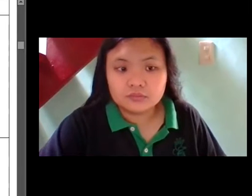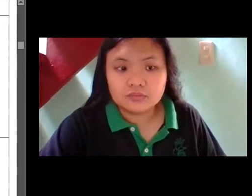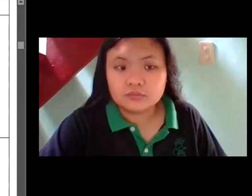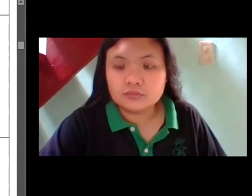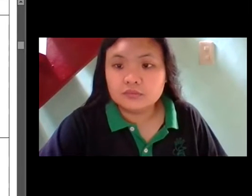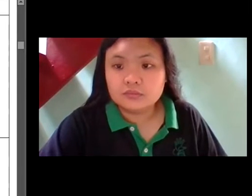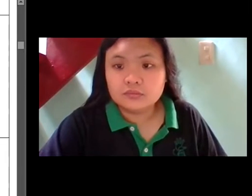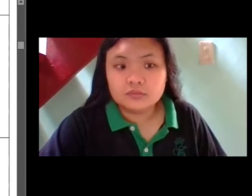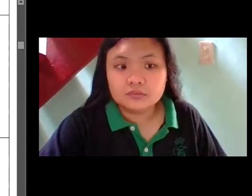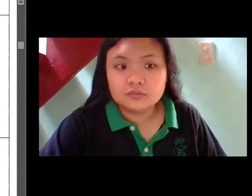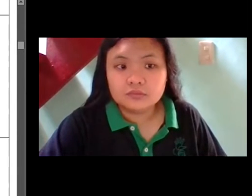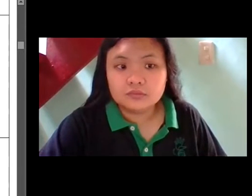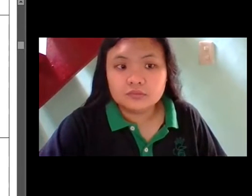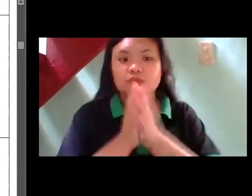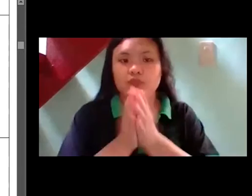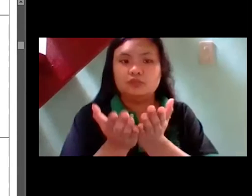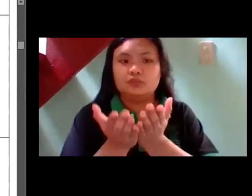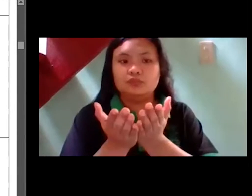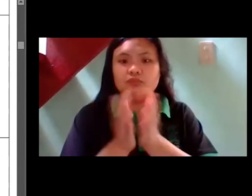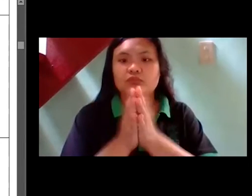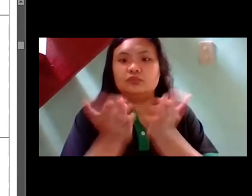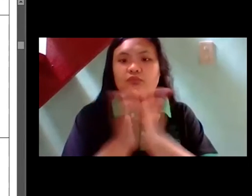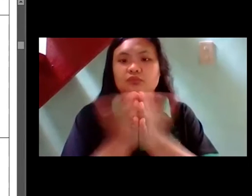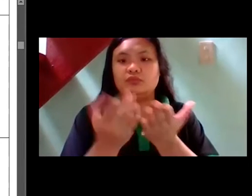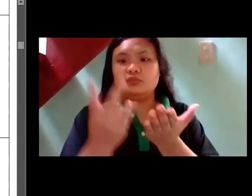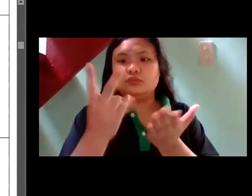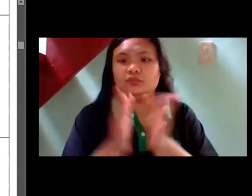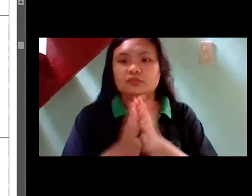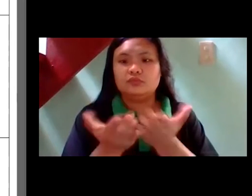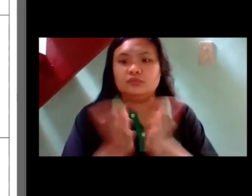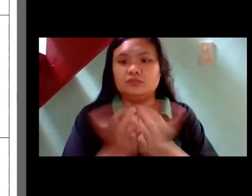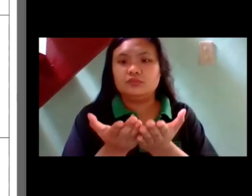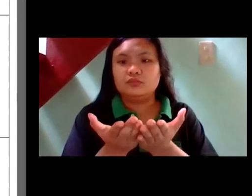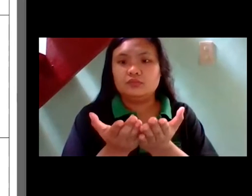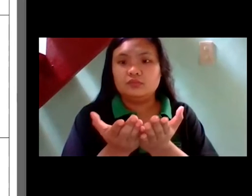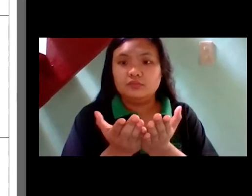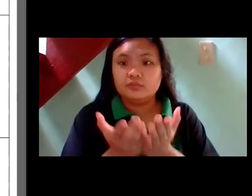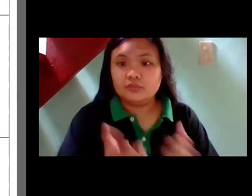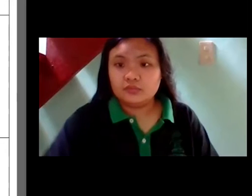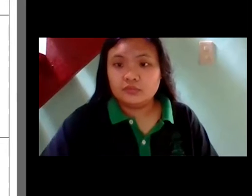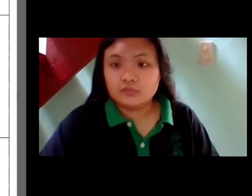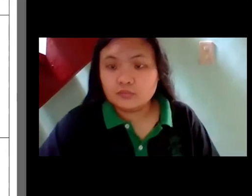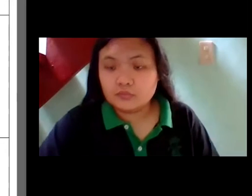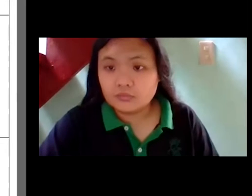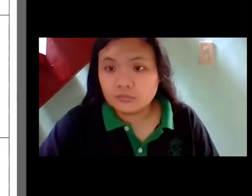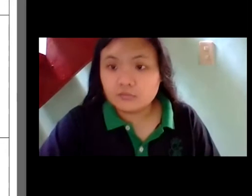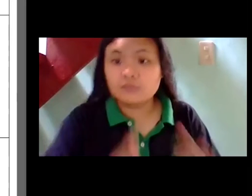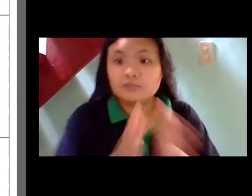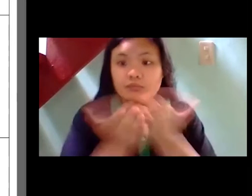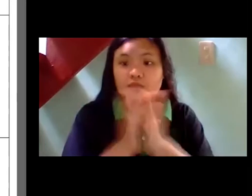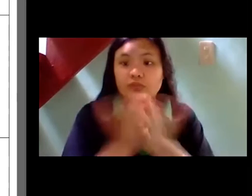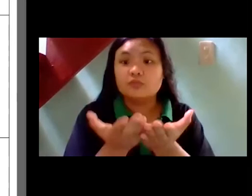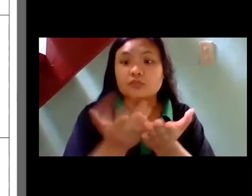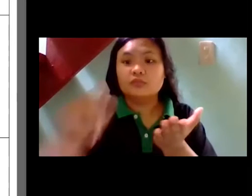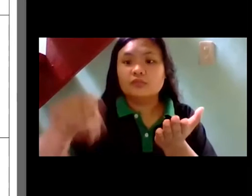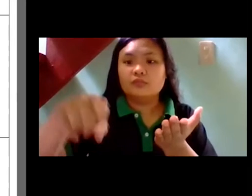book. Okay, so book has 2 movements, right? Yeah. What is the sign